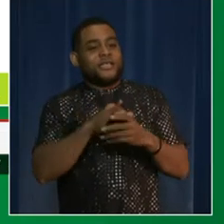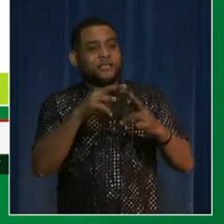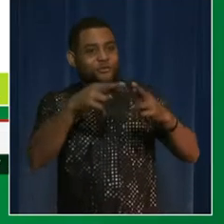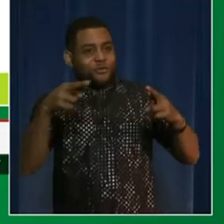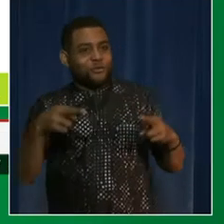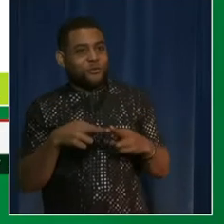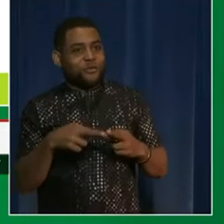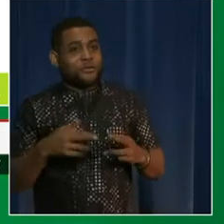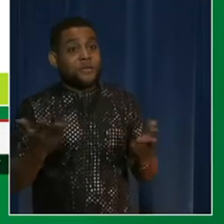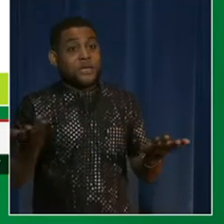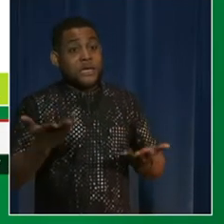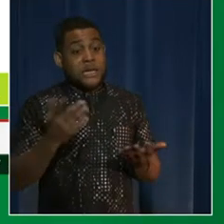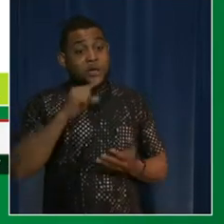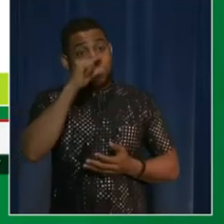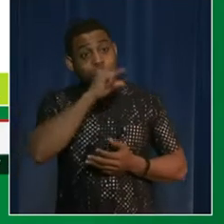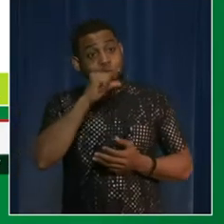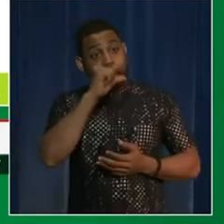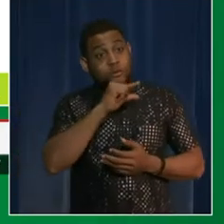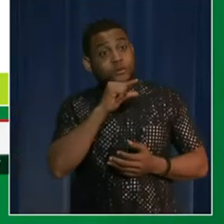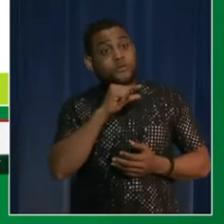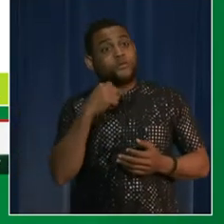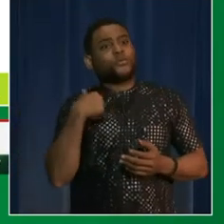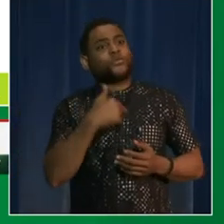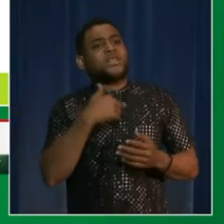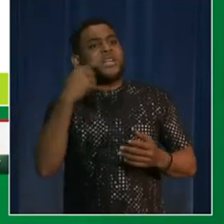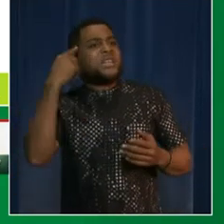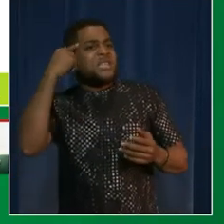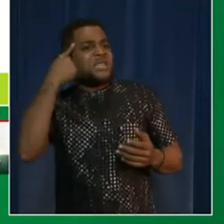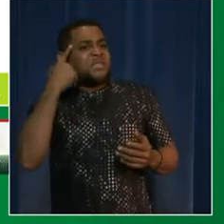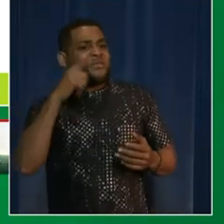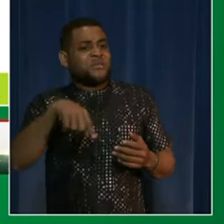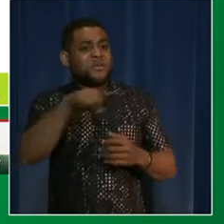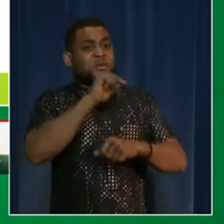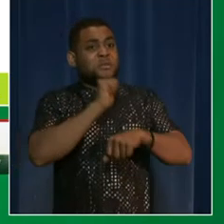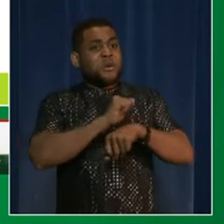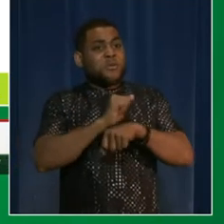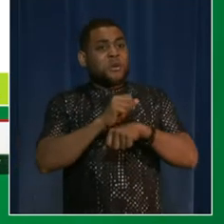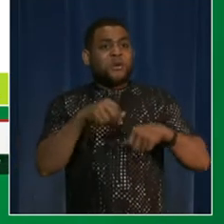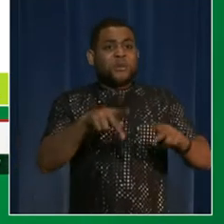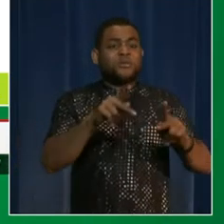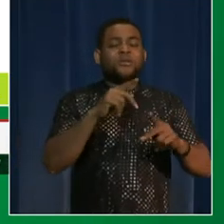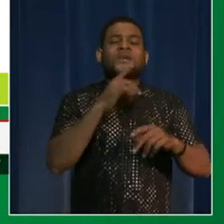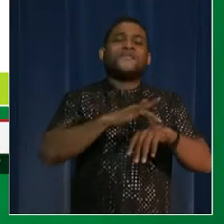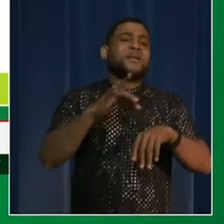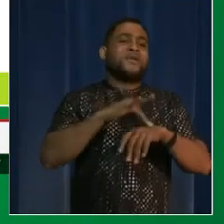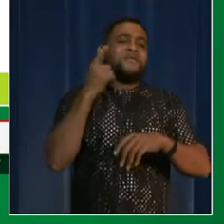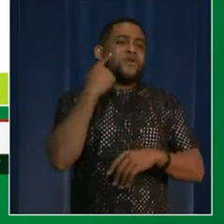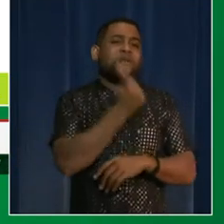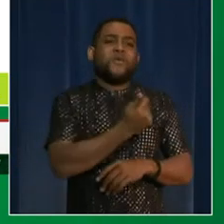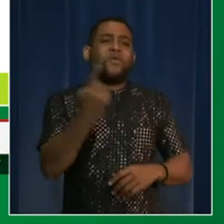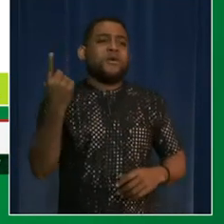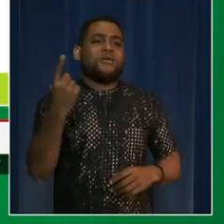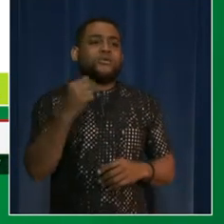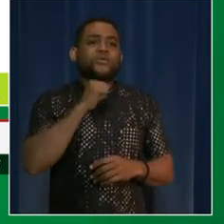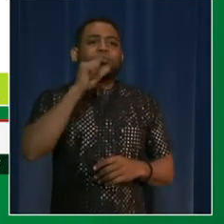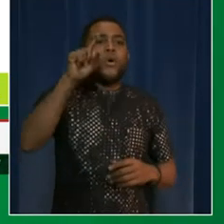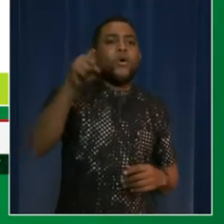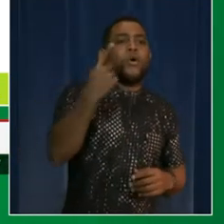believe that job opportunities created by technology should be available to everyone, and that includes all DC